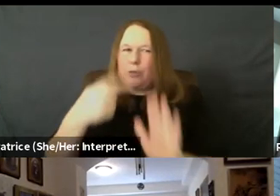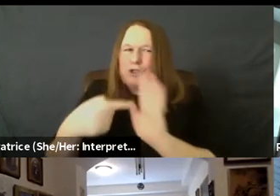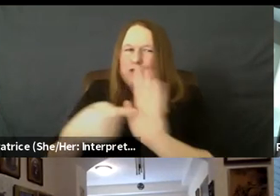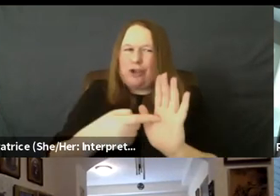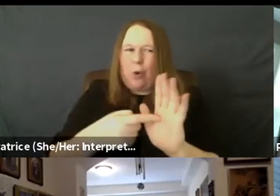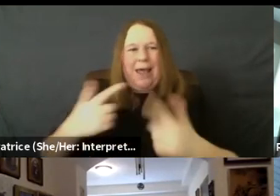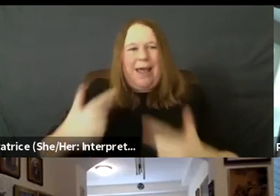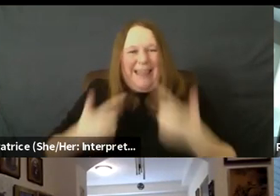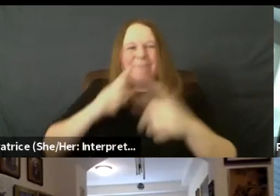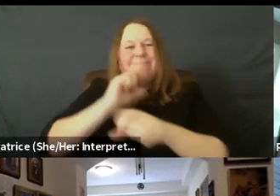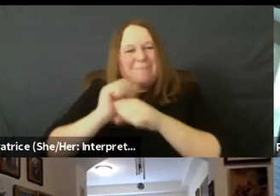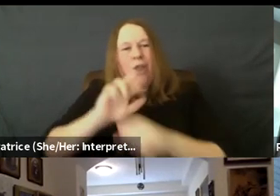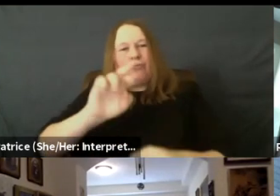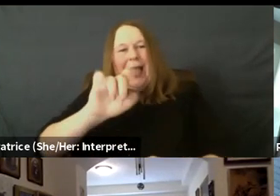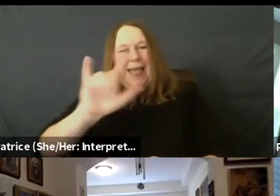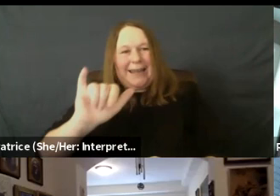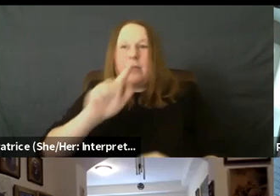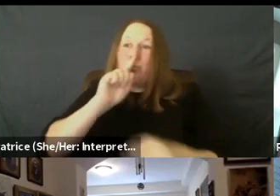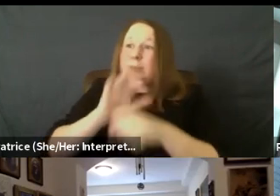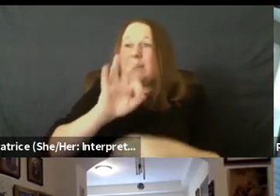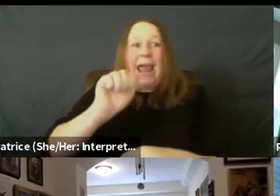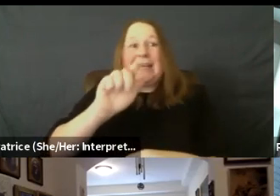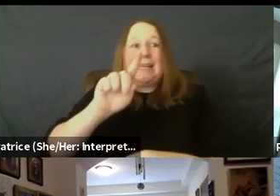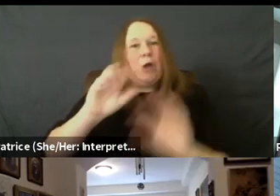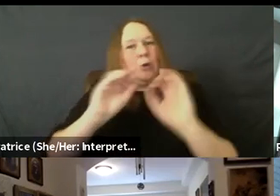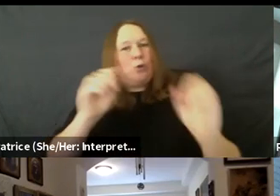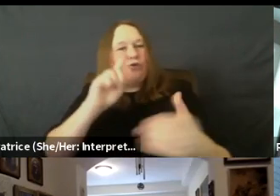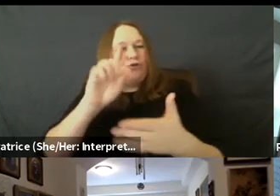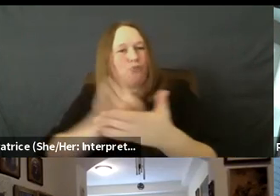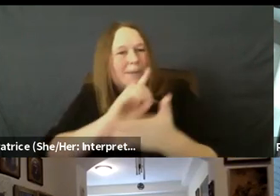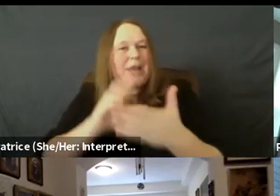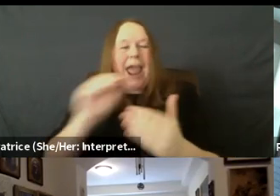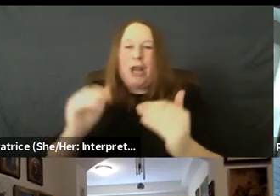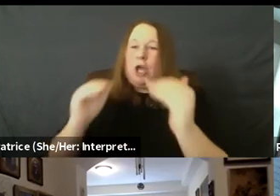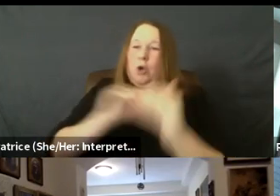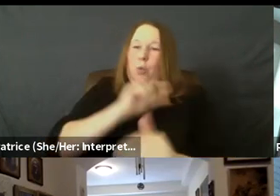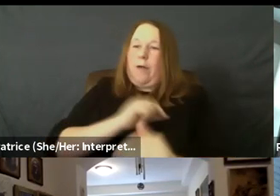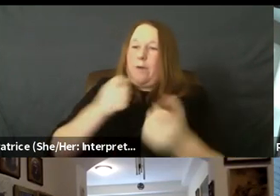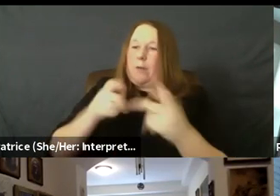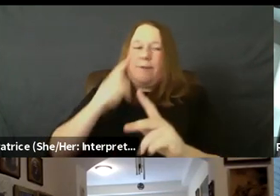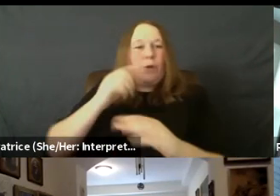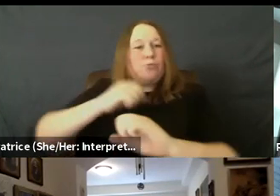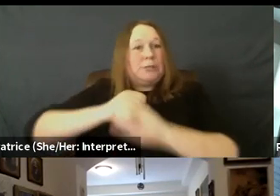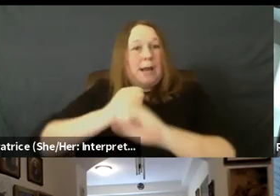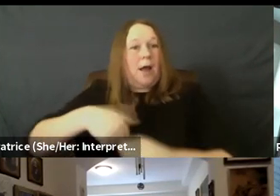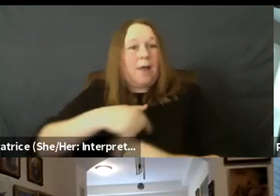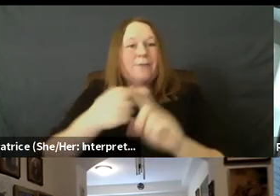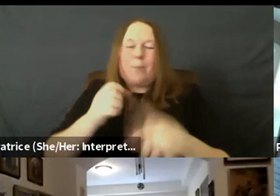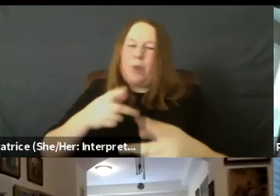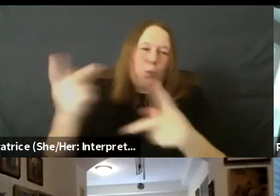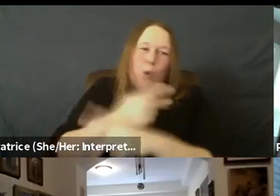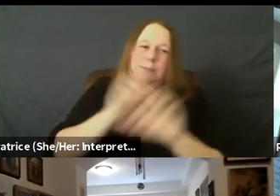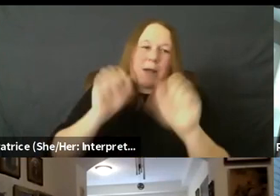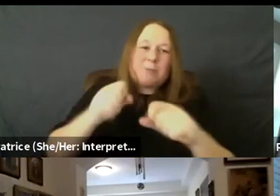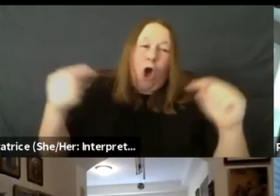lived reality. The promise of the ADA of non-discrimination and of equality of opportunity, of protecting us from the worst